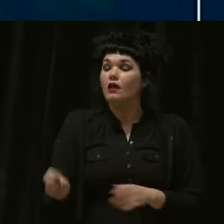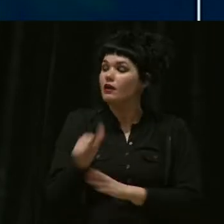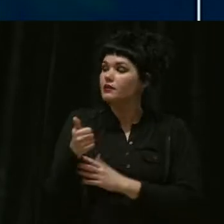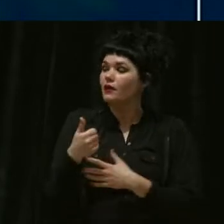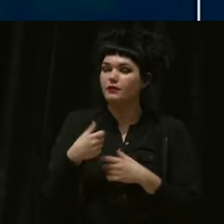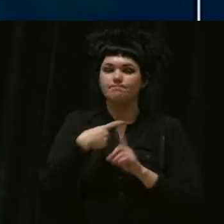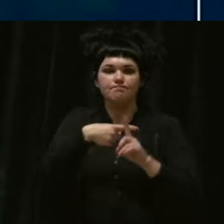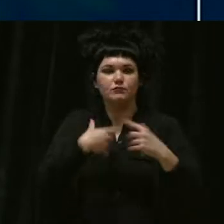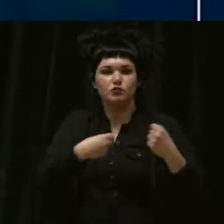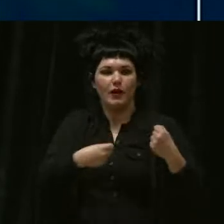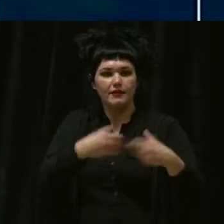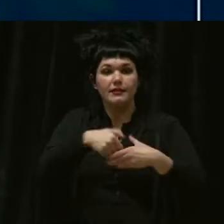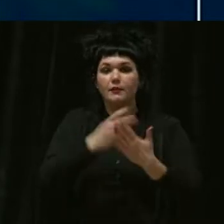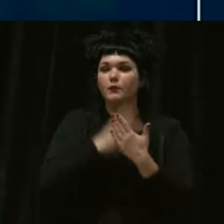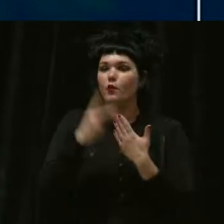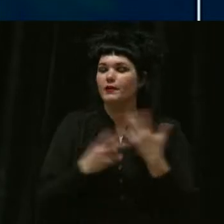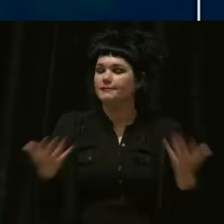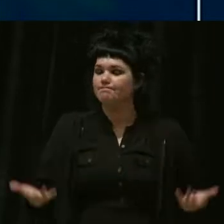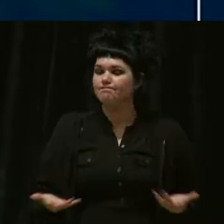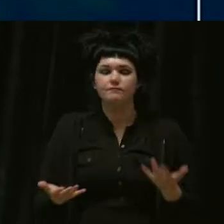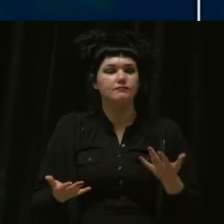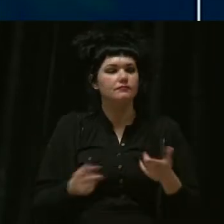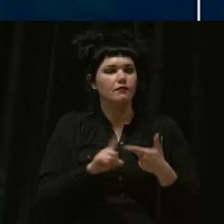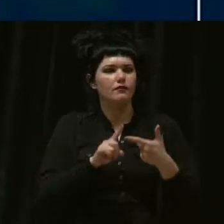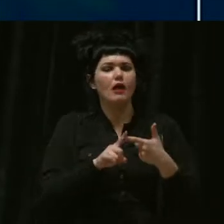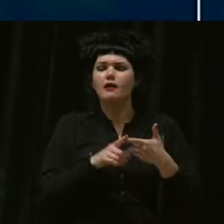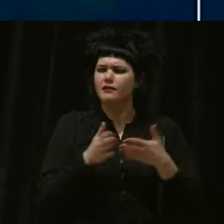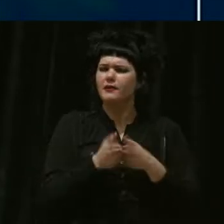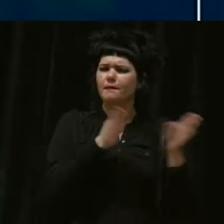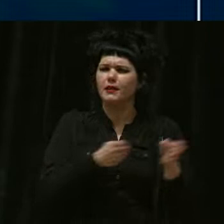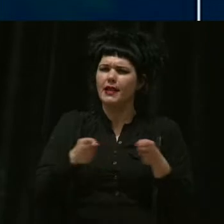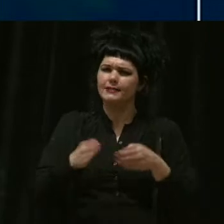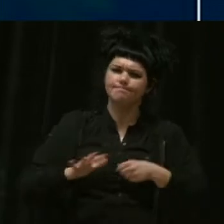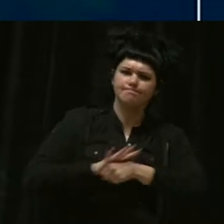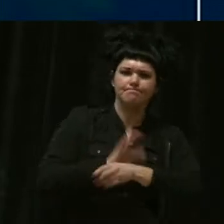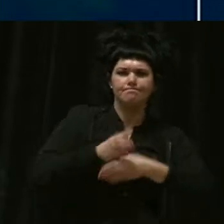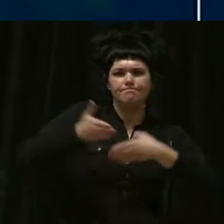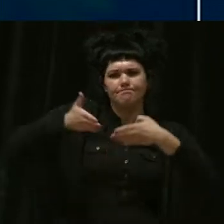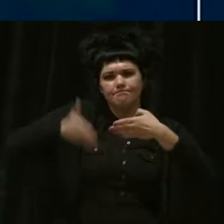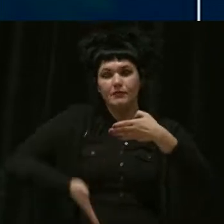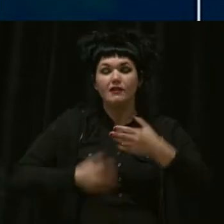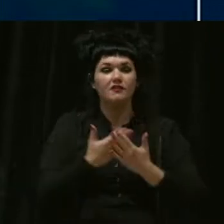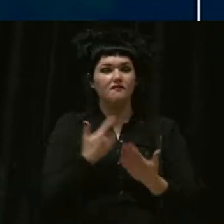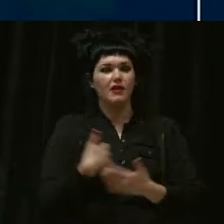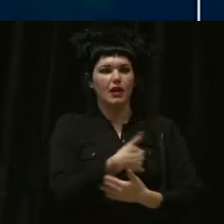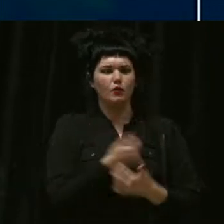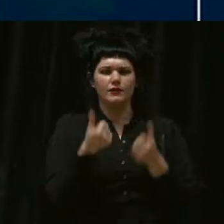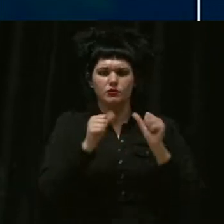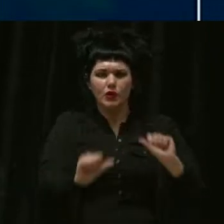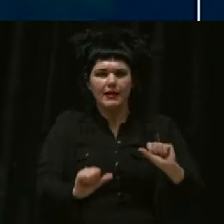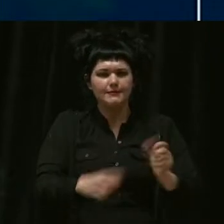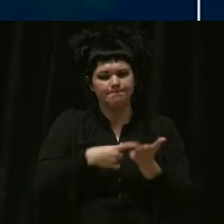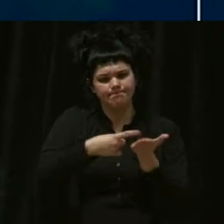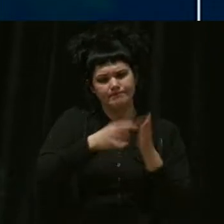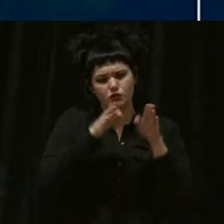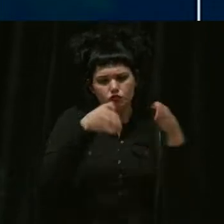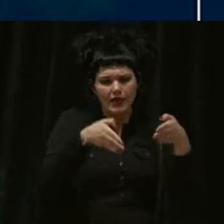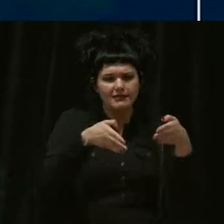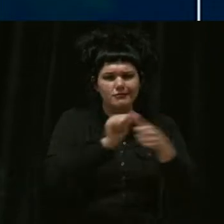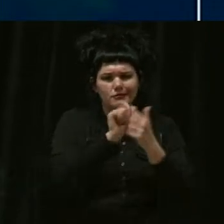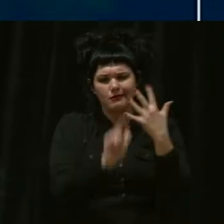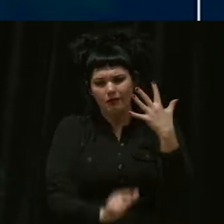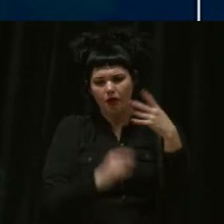of the program was the plan's comprehensiveness, the fact that we were attempting to address all of these